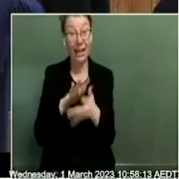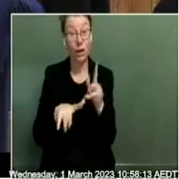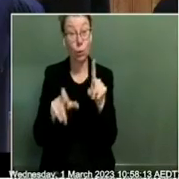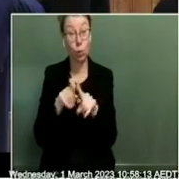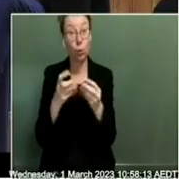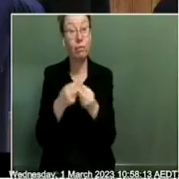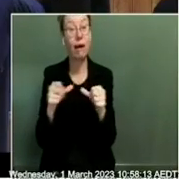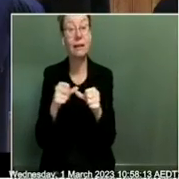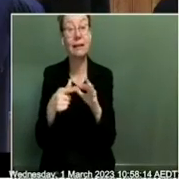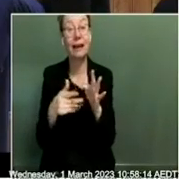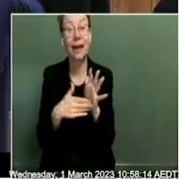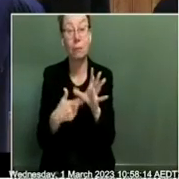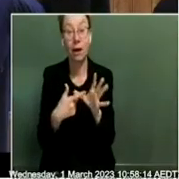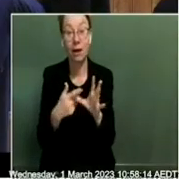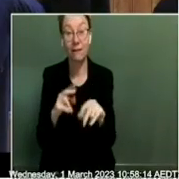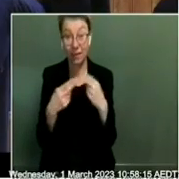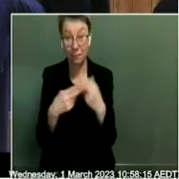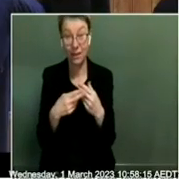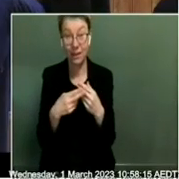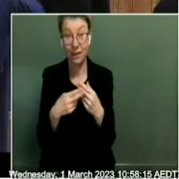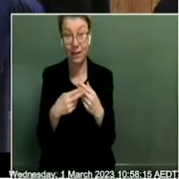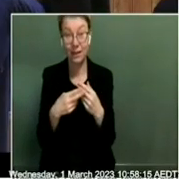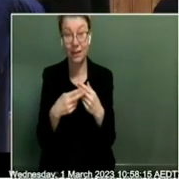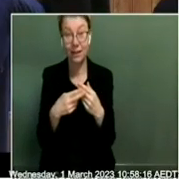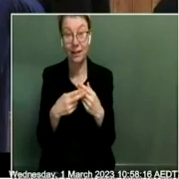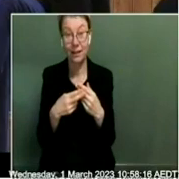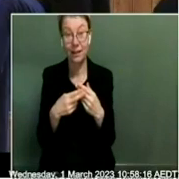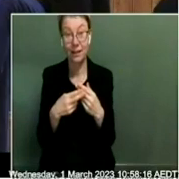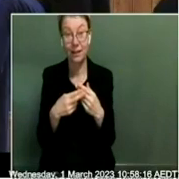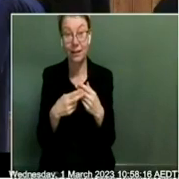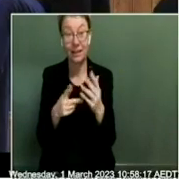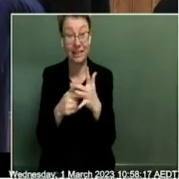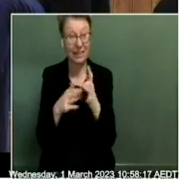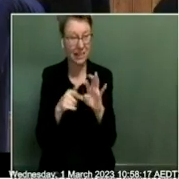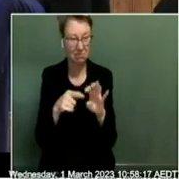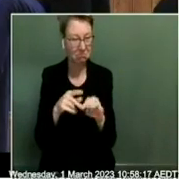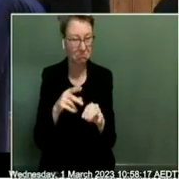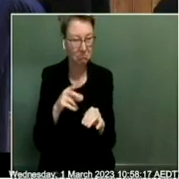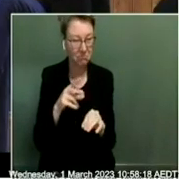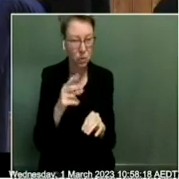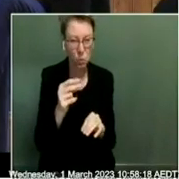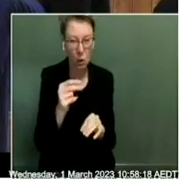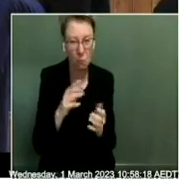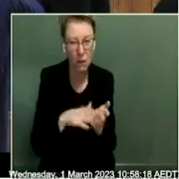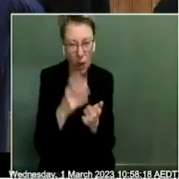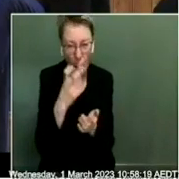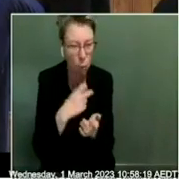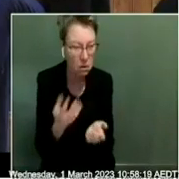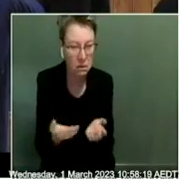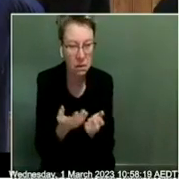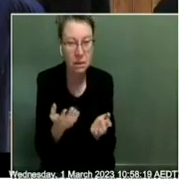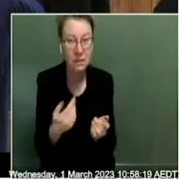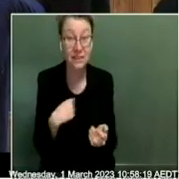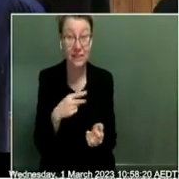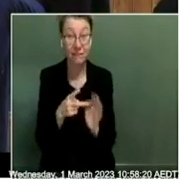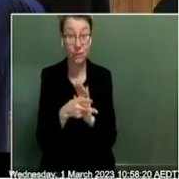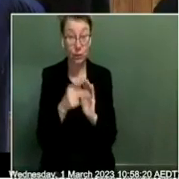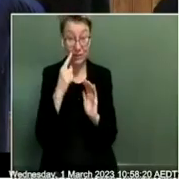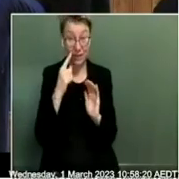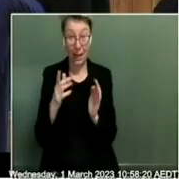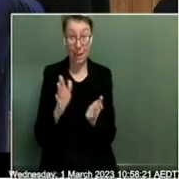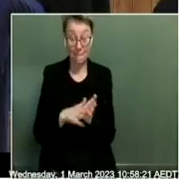and Tina's 12 months old, and we can tell by this video that Mum is pregnant with our brother, and he was born,